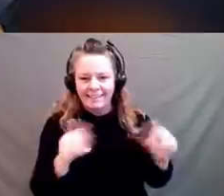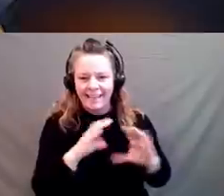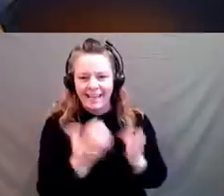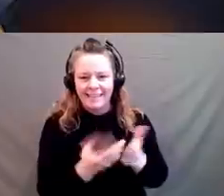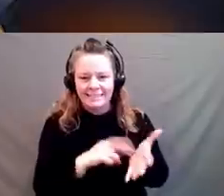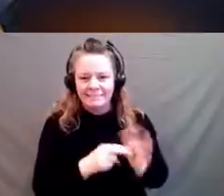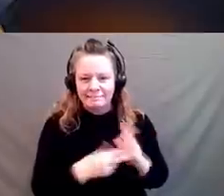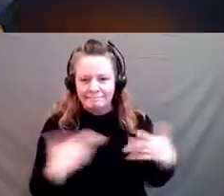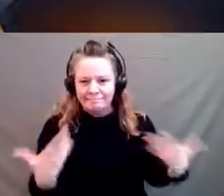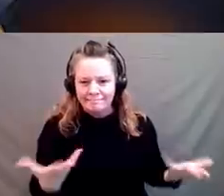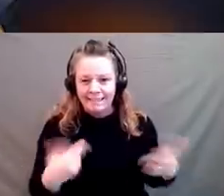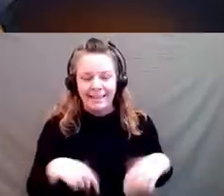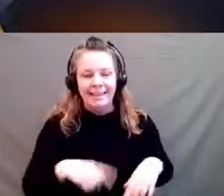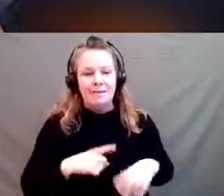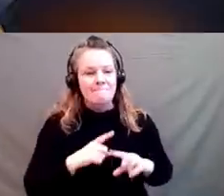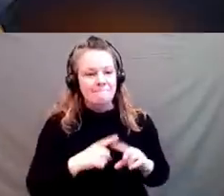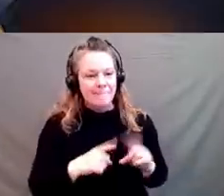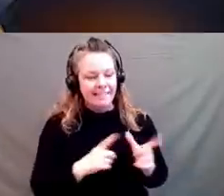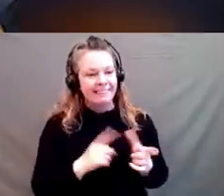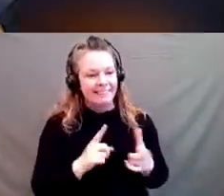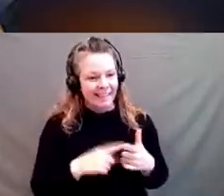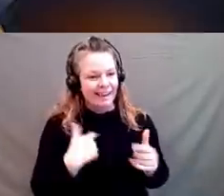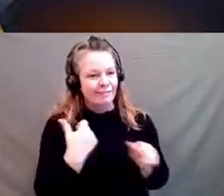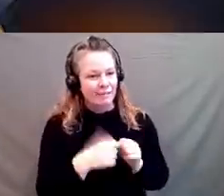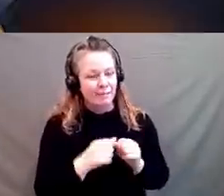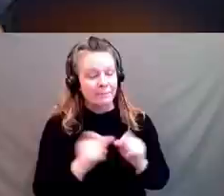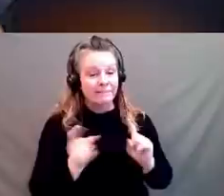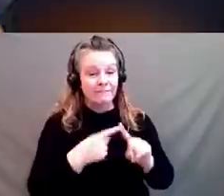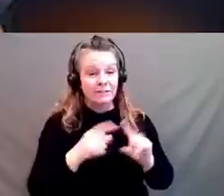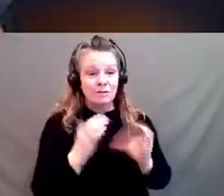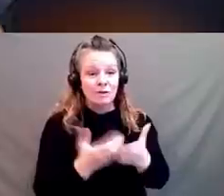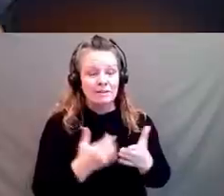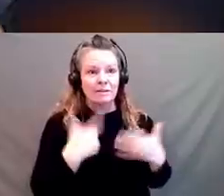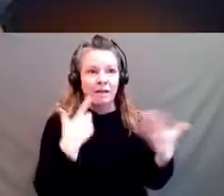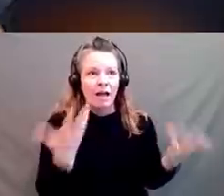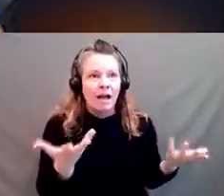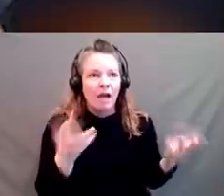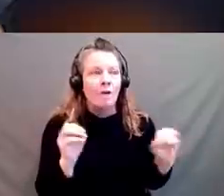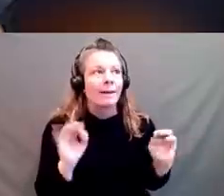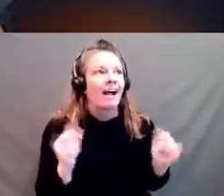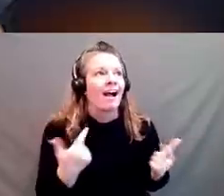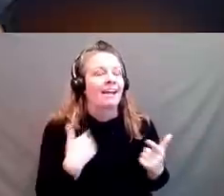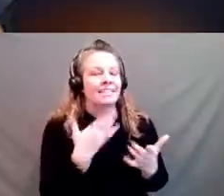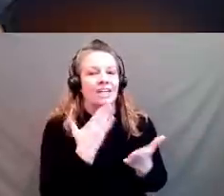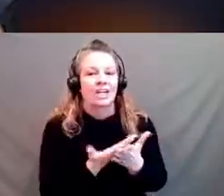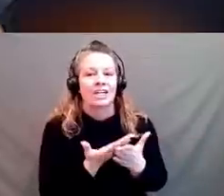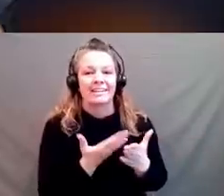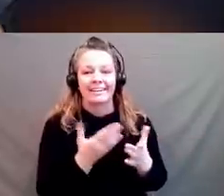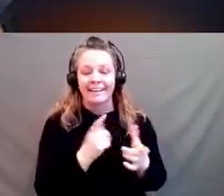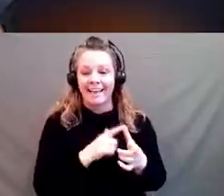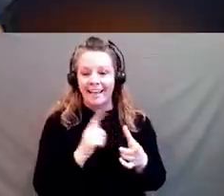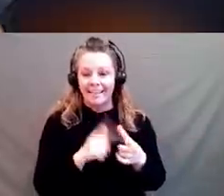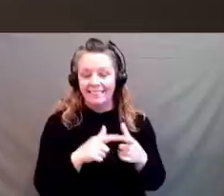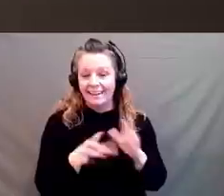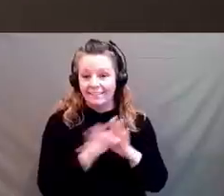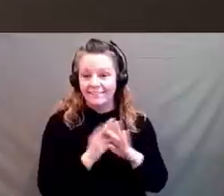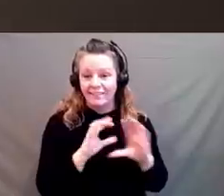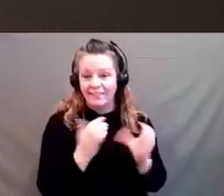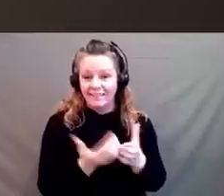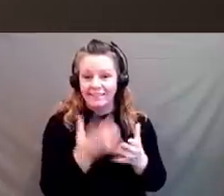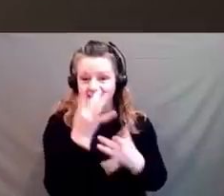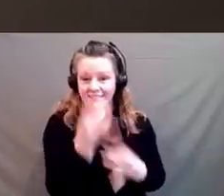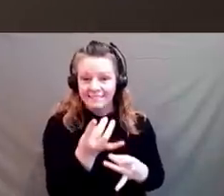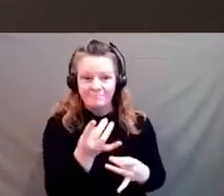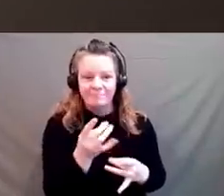But then I remember the first course, I was like, oh my God, I did good. I found the classes pretty interesting. All